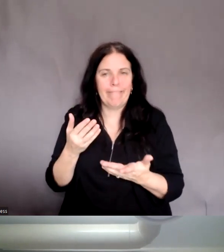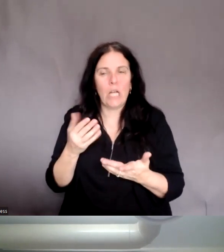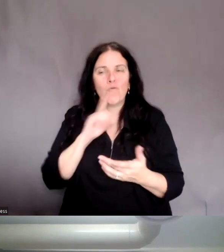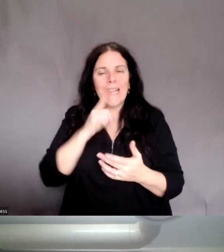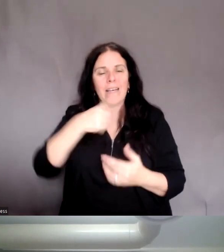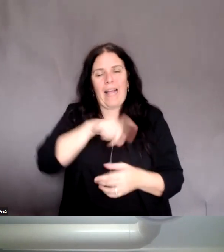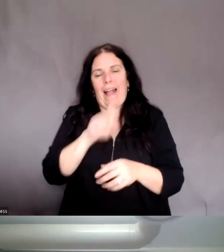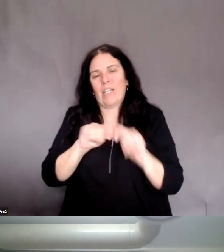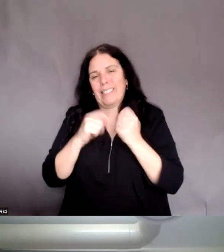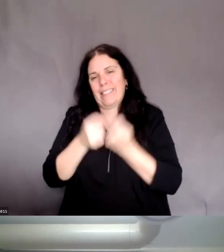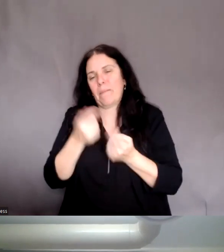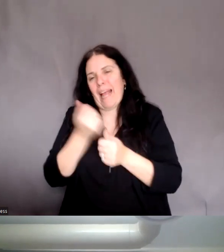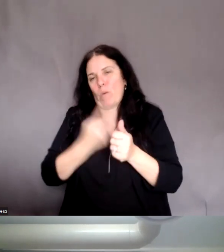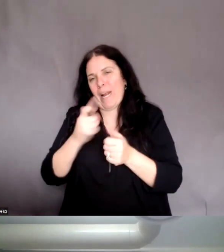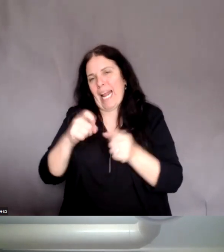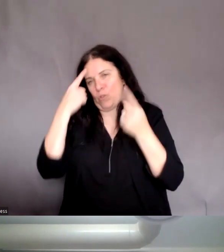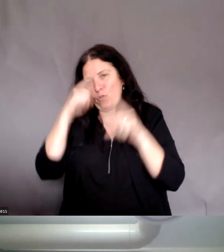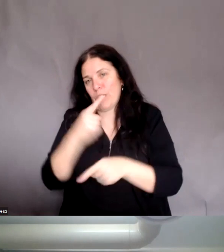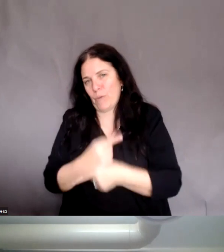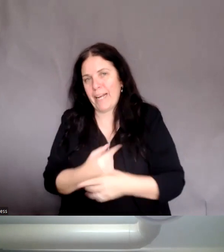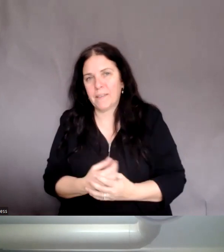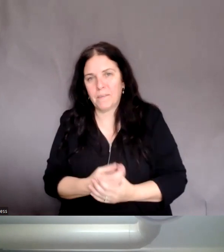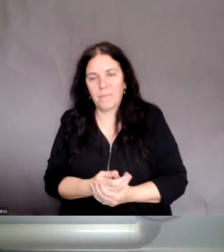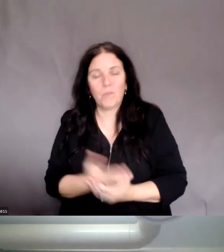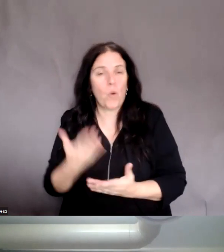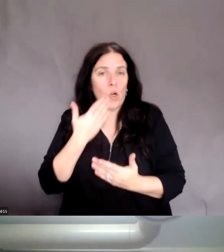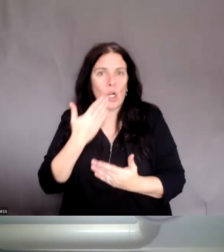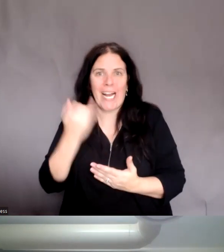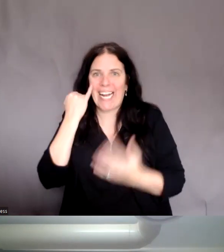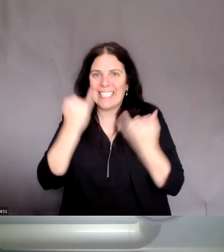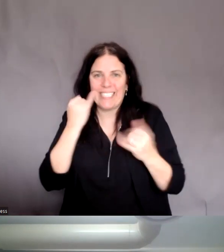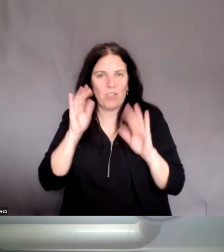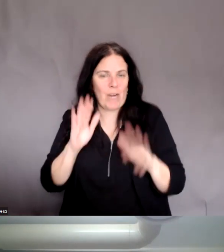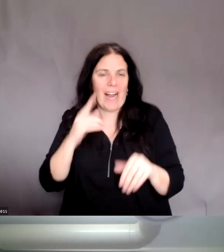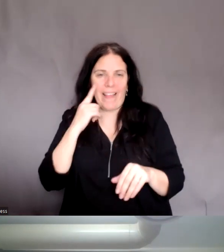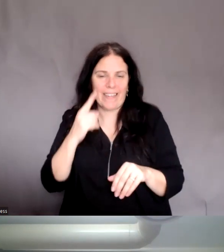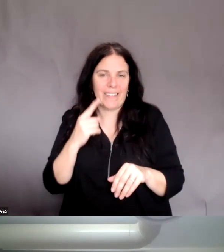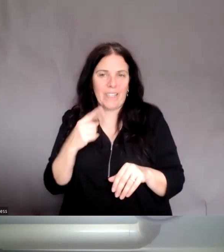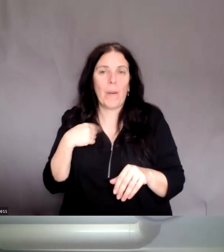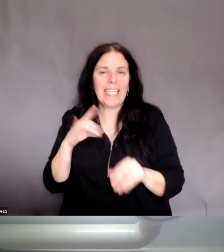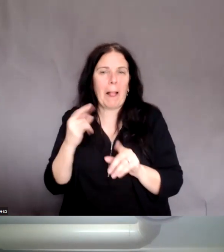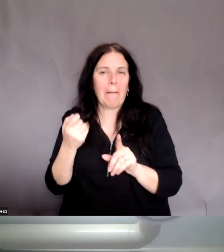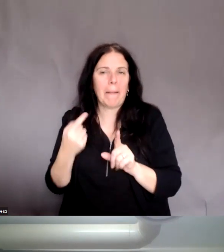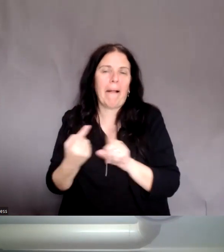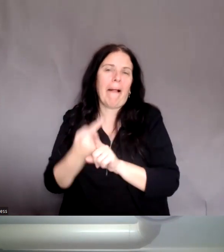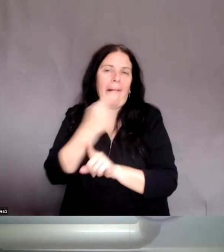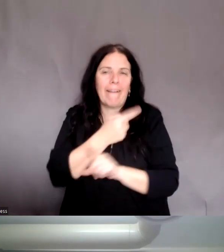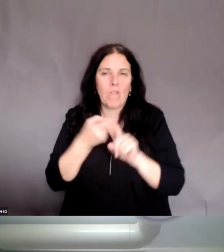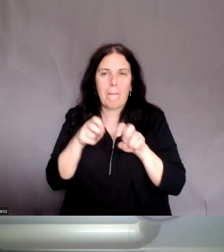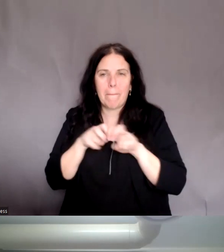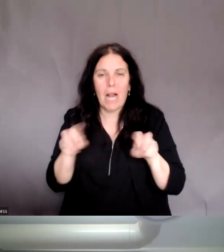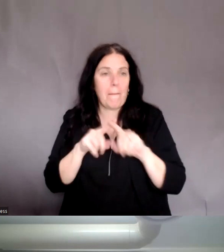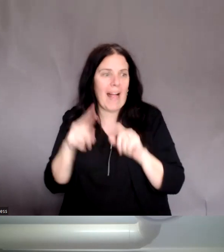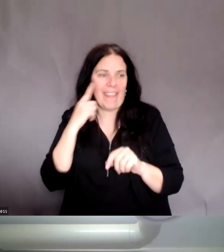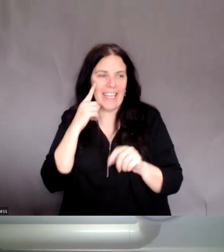like everybody's got to agree, right? So good ideas, guys. These are great. I know we kind of went off a little bit from the panel, but I think that's a